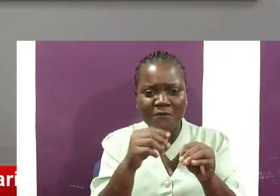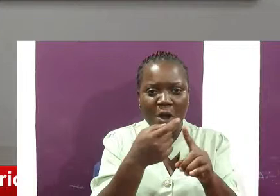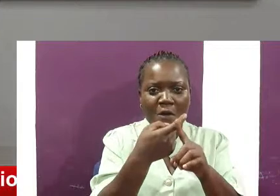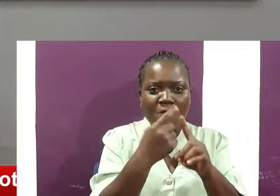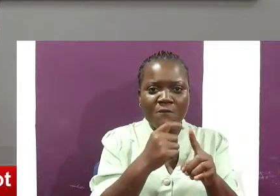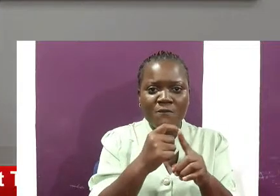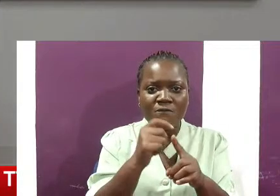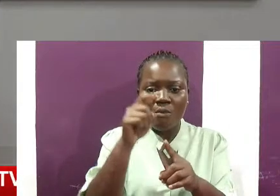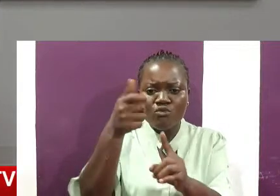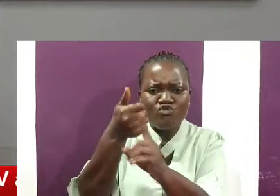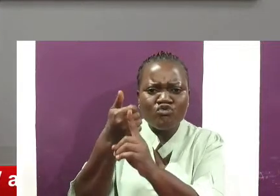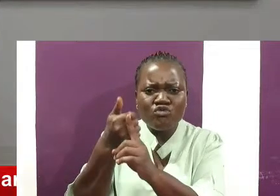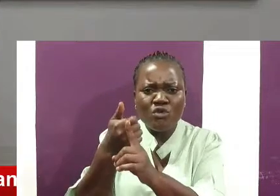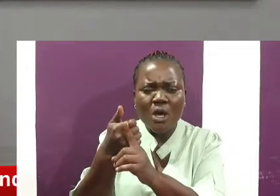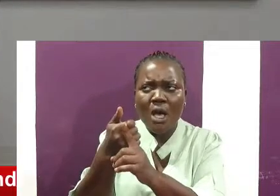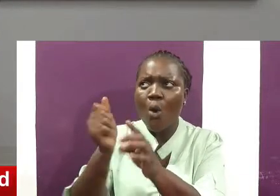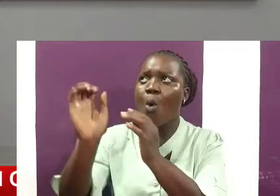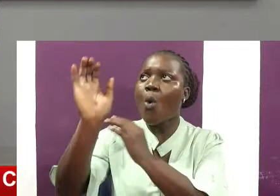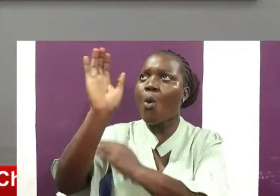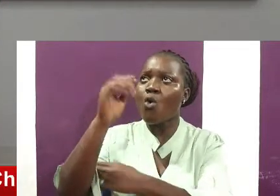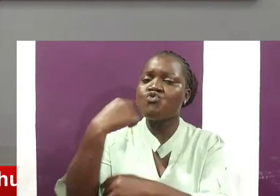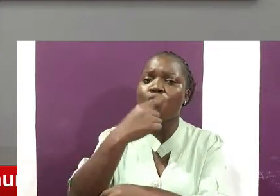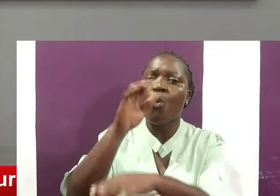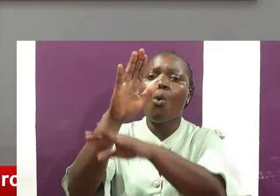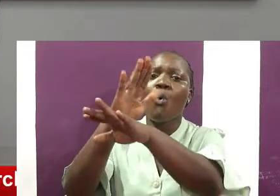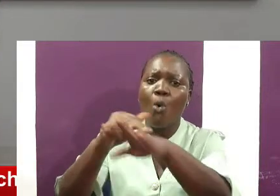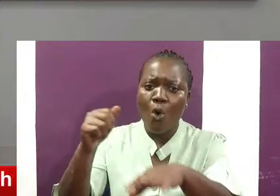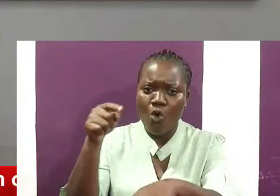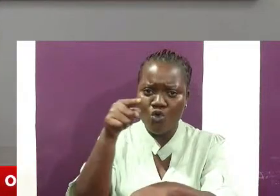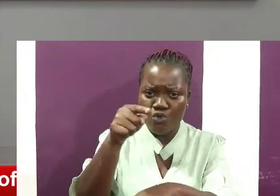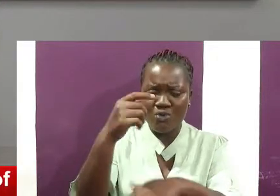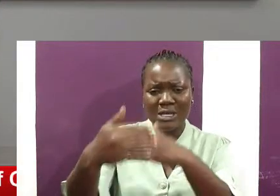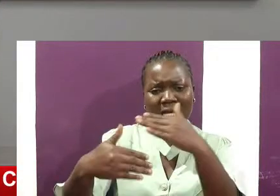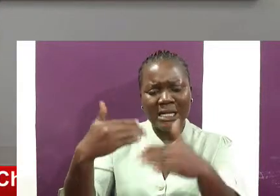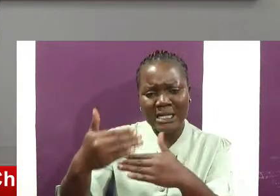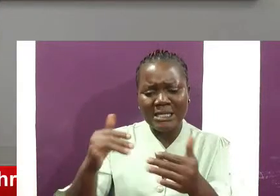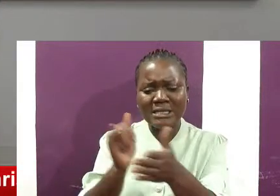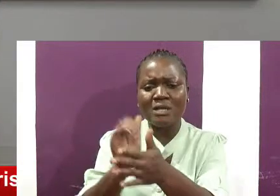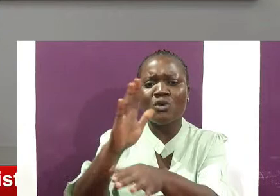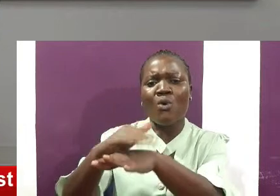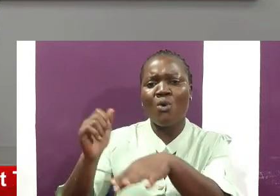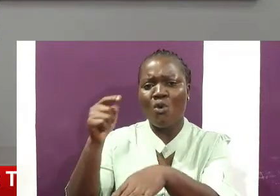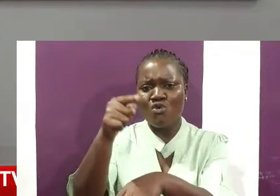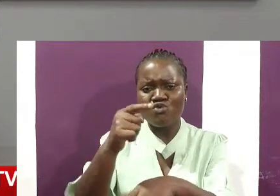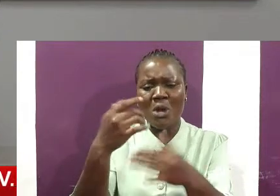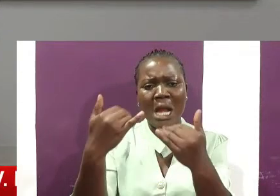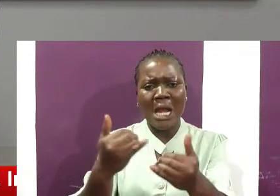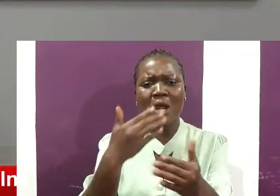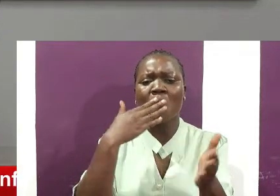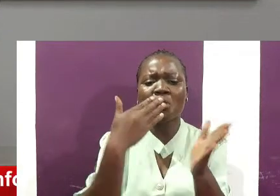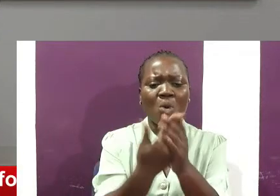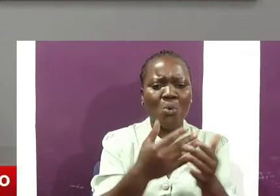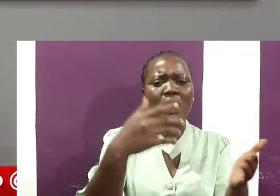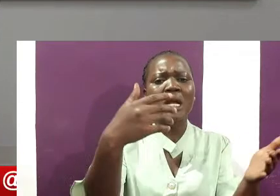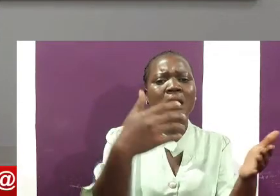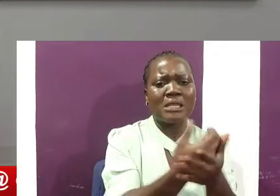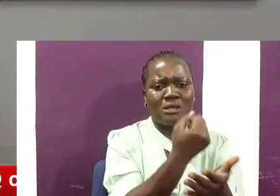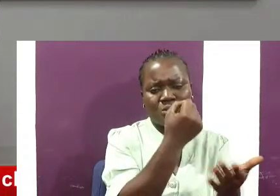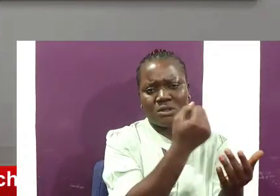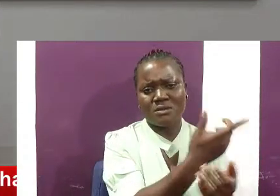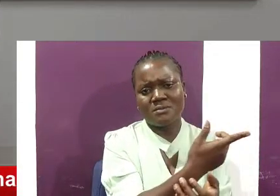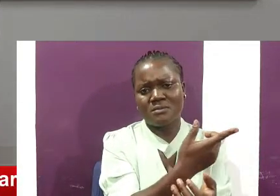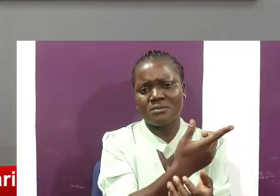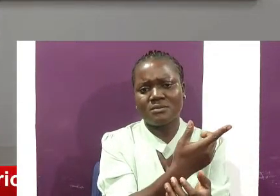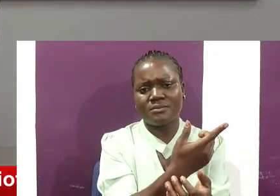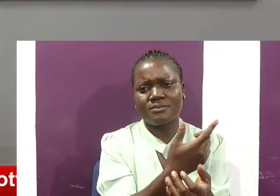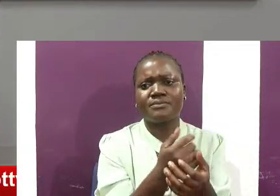free more Christo Adomono na moko as empafo from. Verse 7 says, which is not another, but there are some